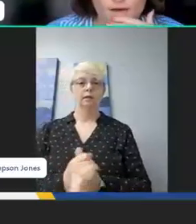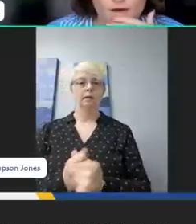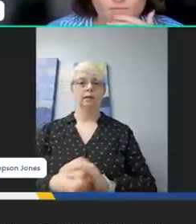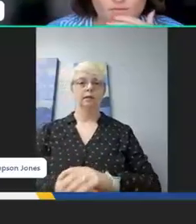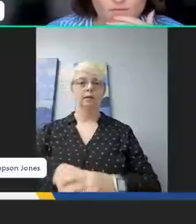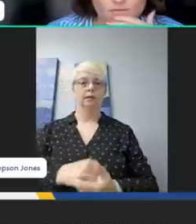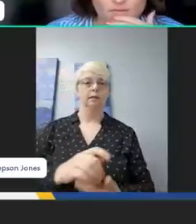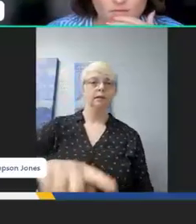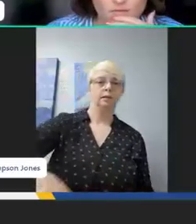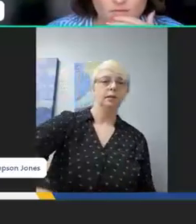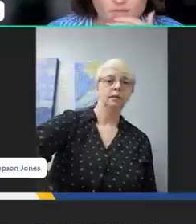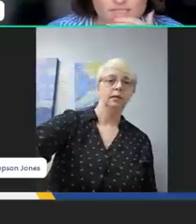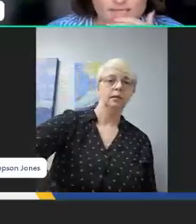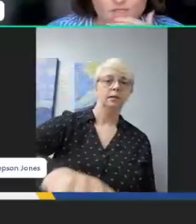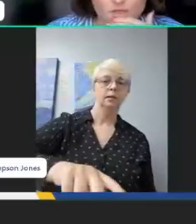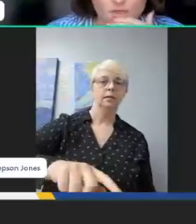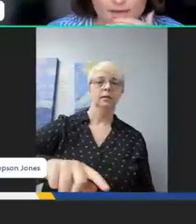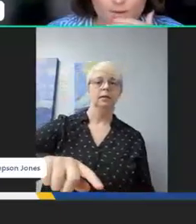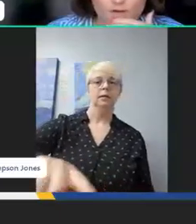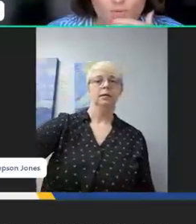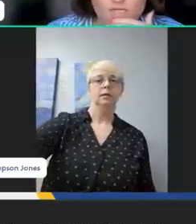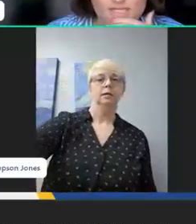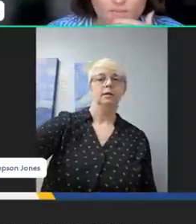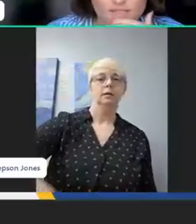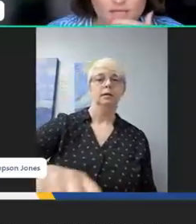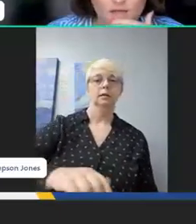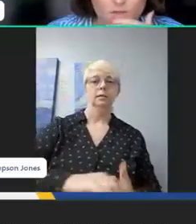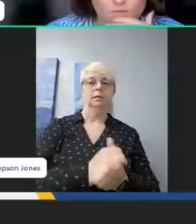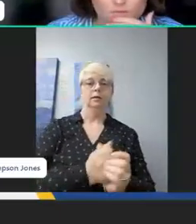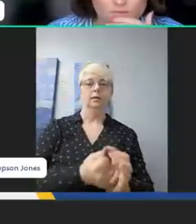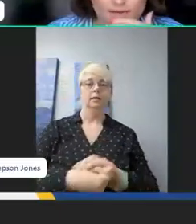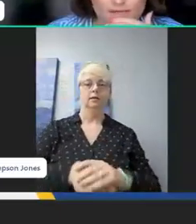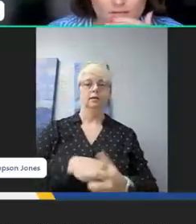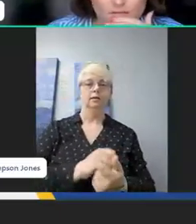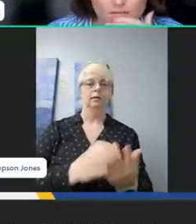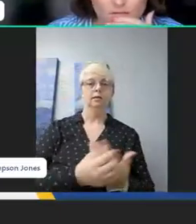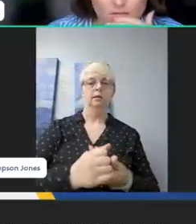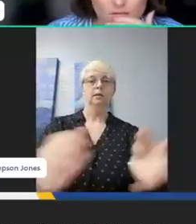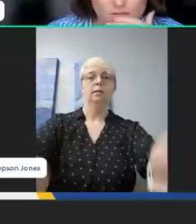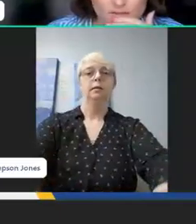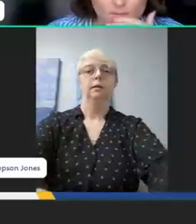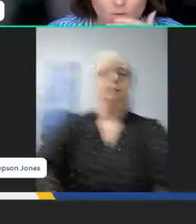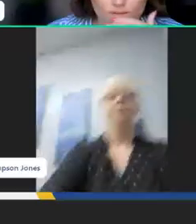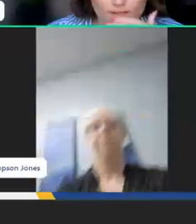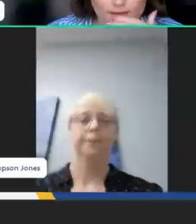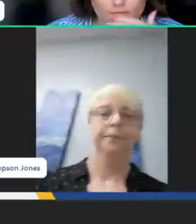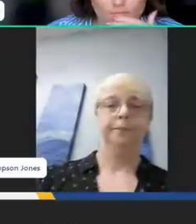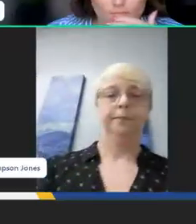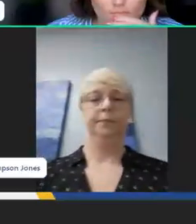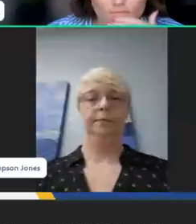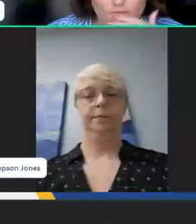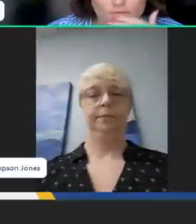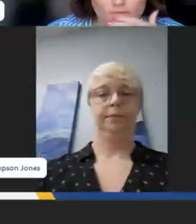there's turn that back off? Because it shouldn't allow webinar participants to unmute, right? It would only Right.